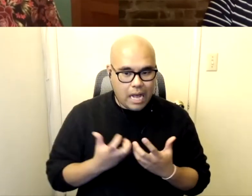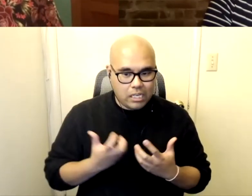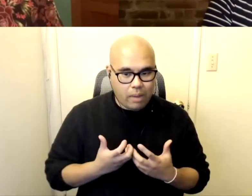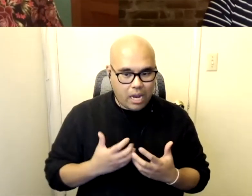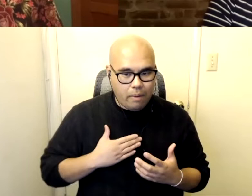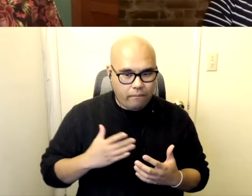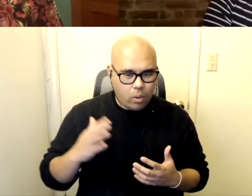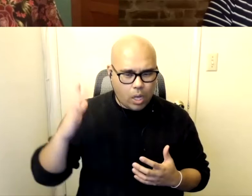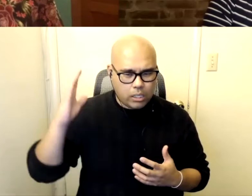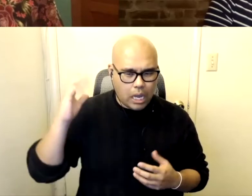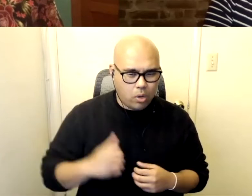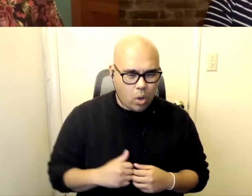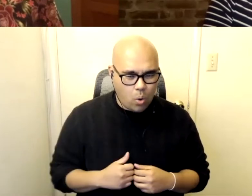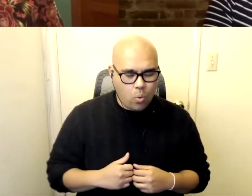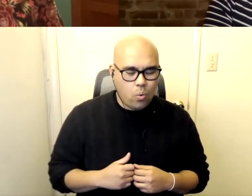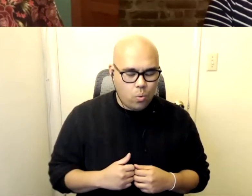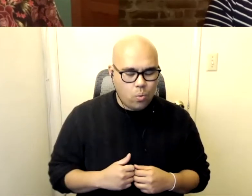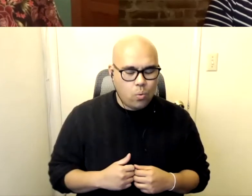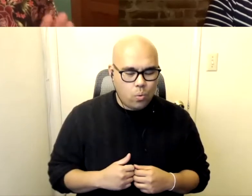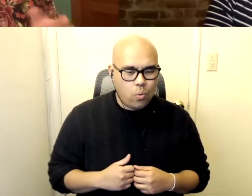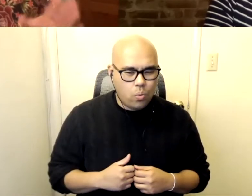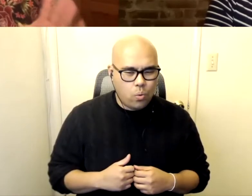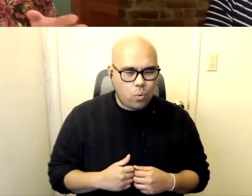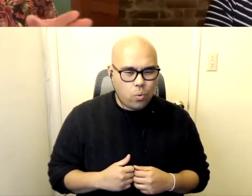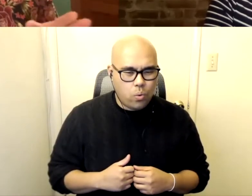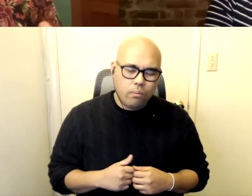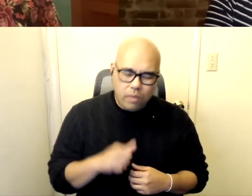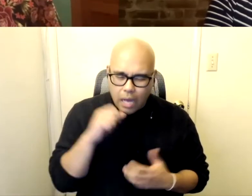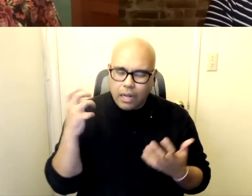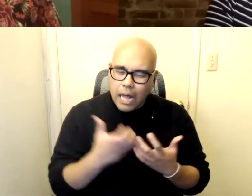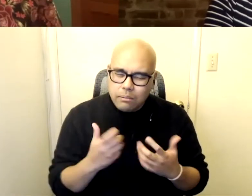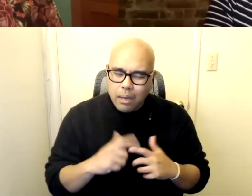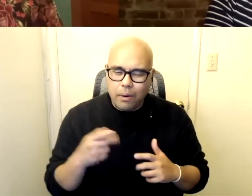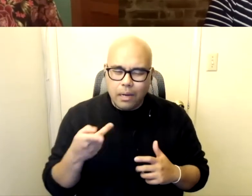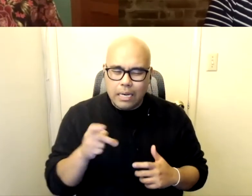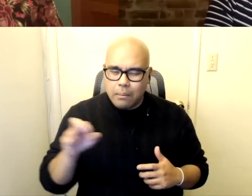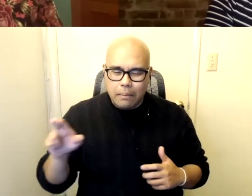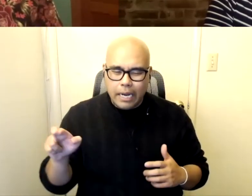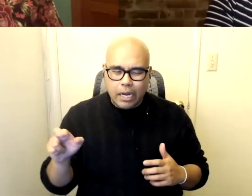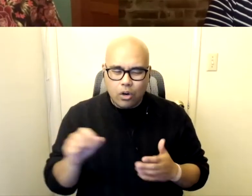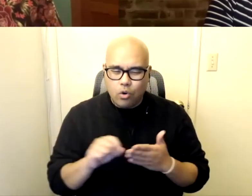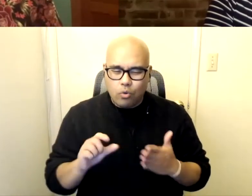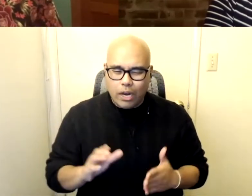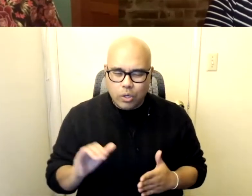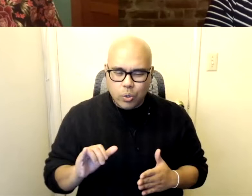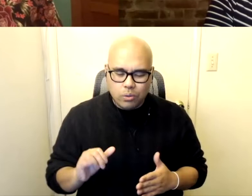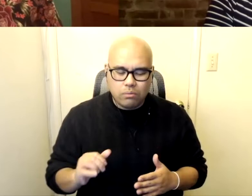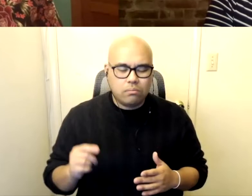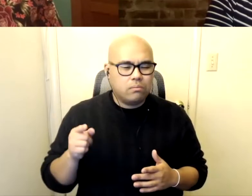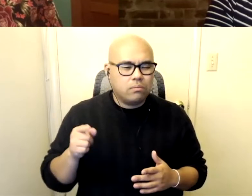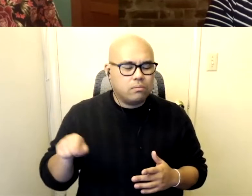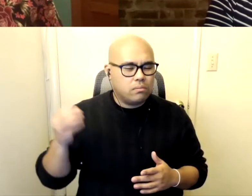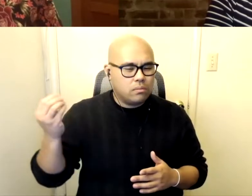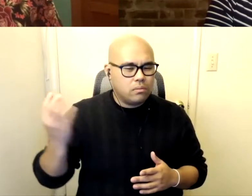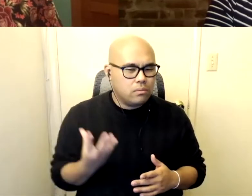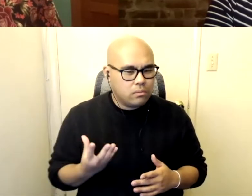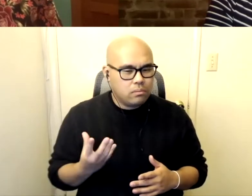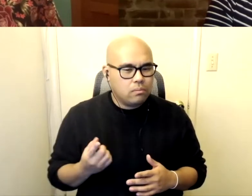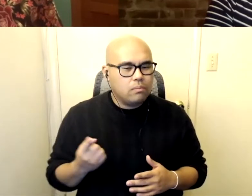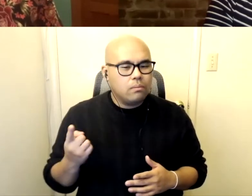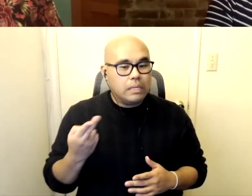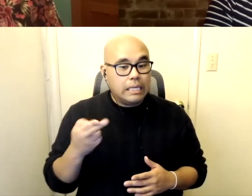long time ago. Not exactly a classmate, but a peer who told me, he